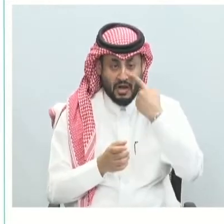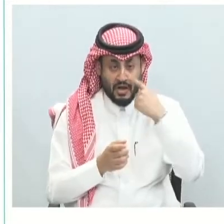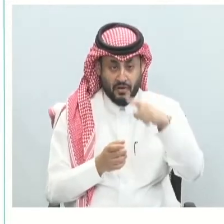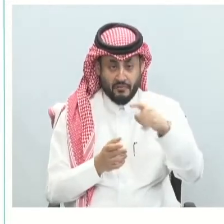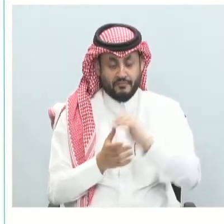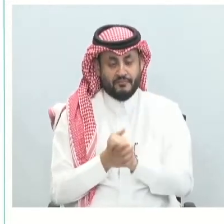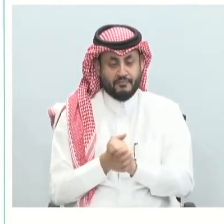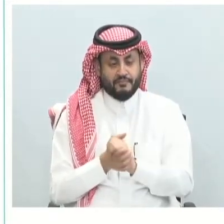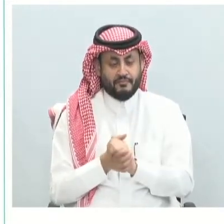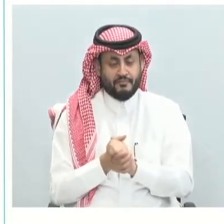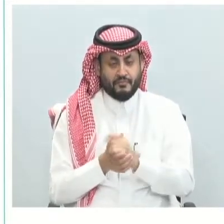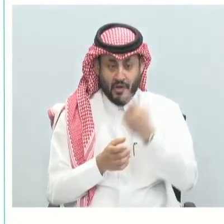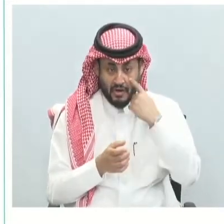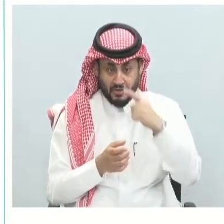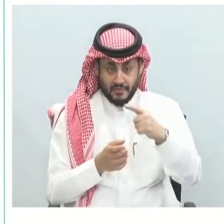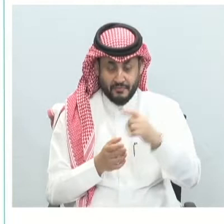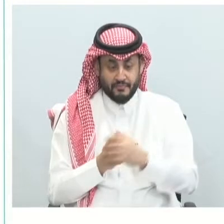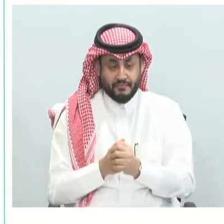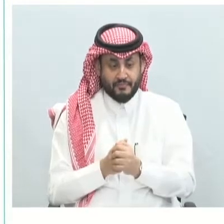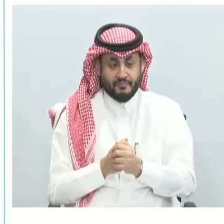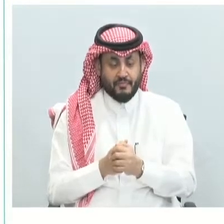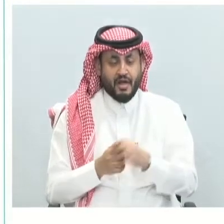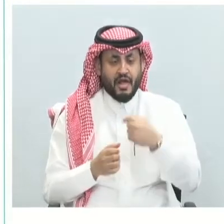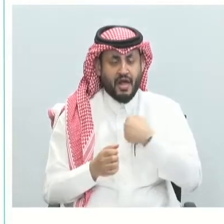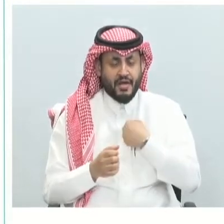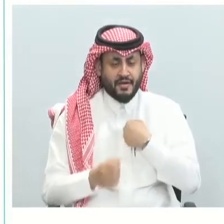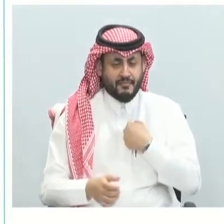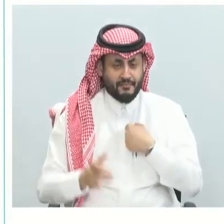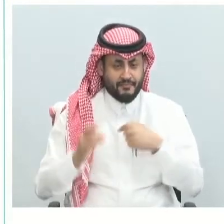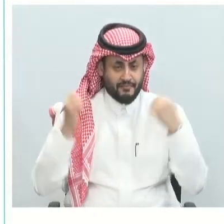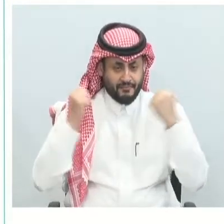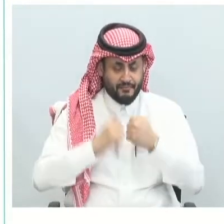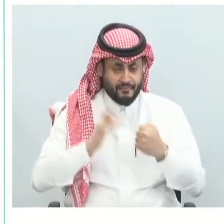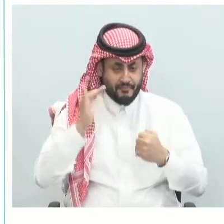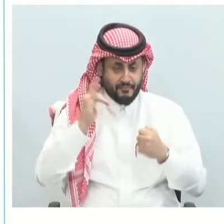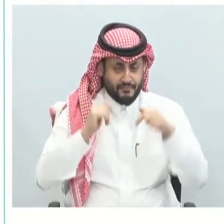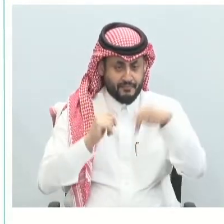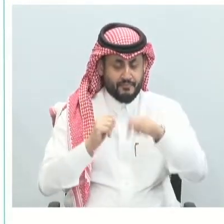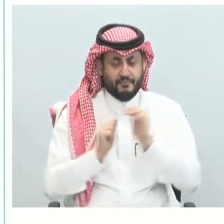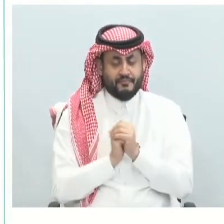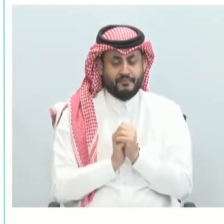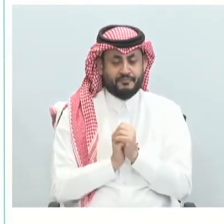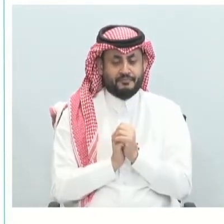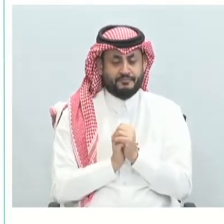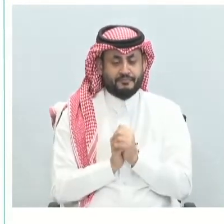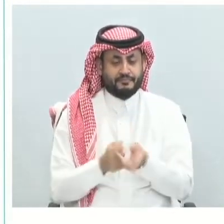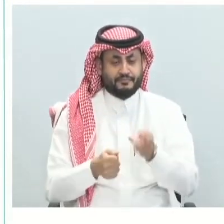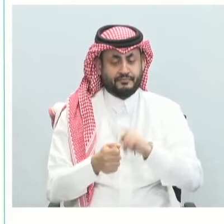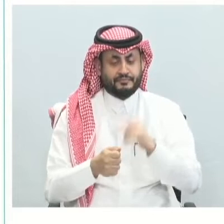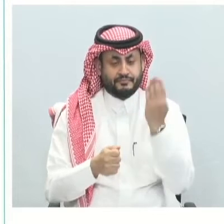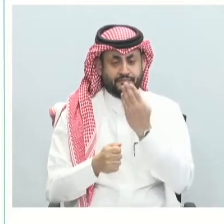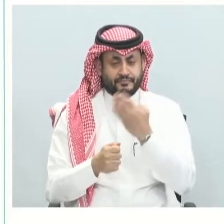me, and you will see that I'm wearing green today. Okay, now let's read it